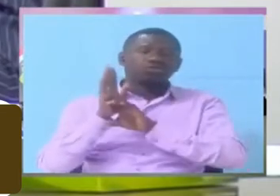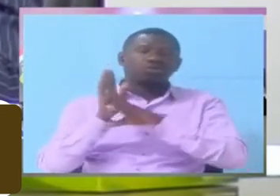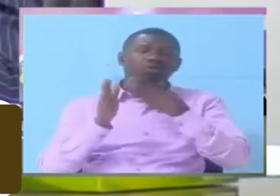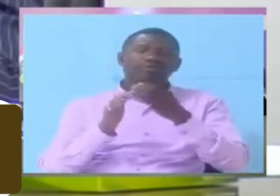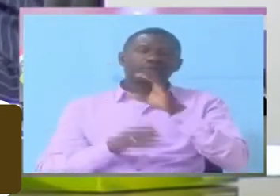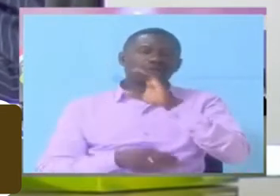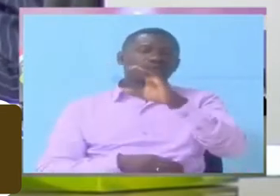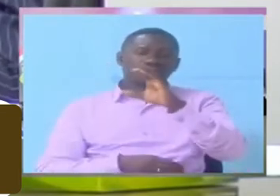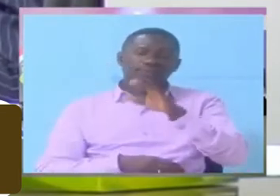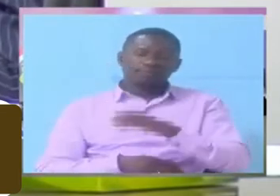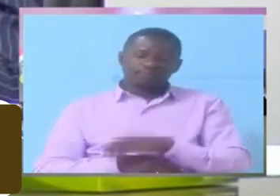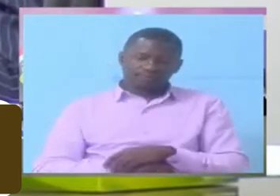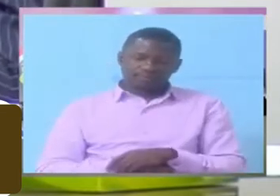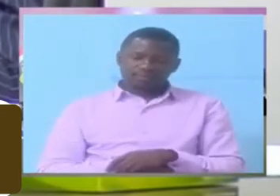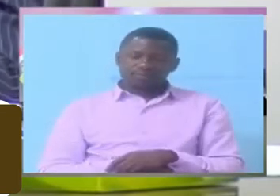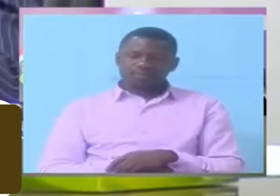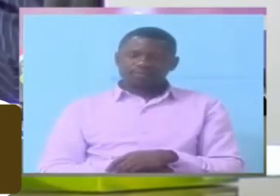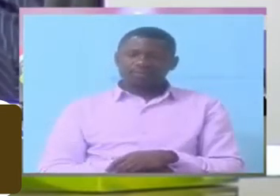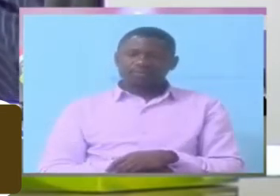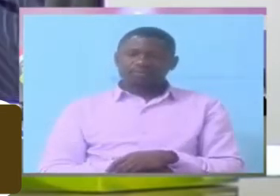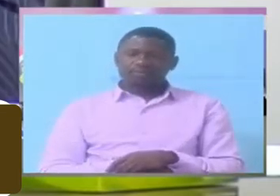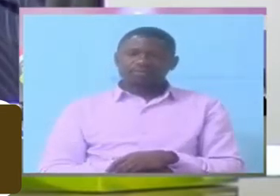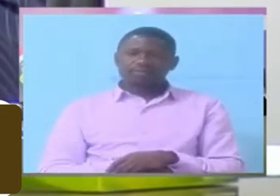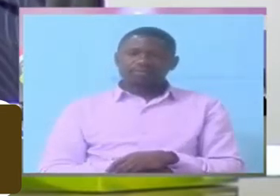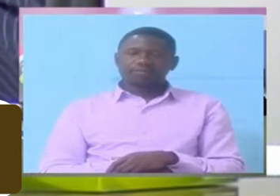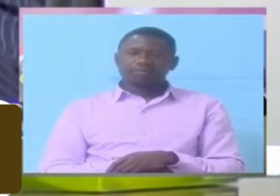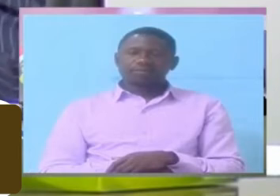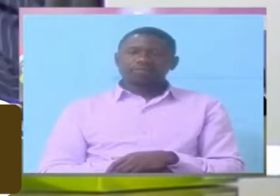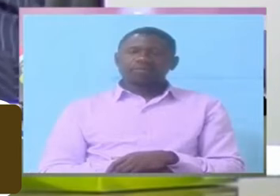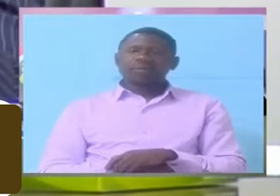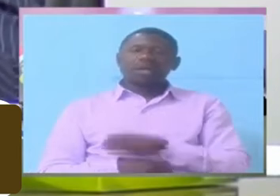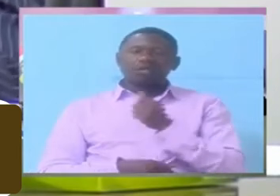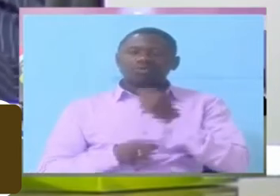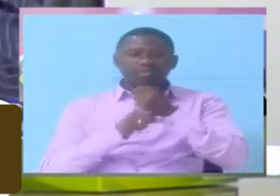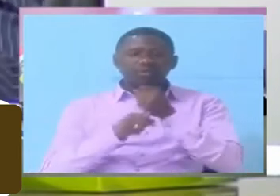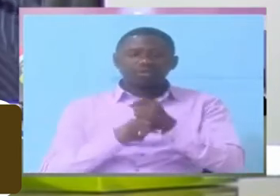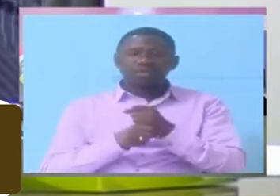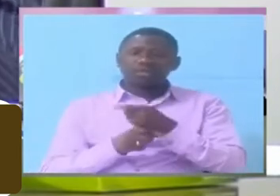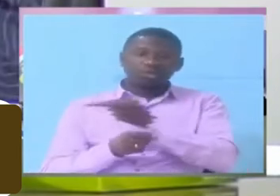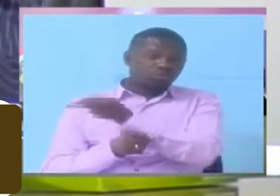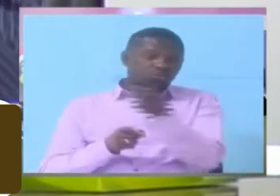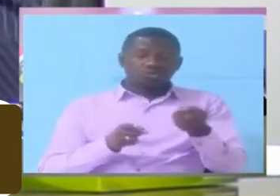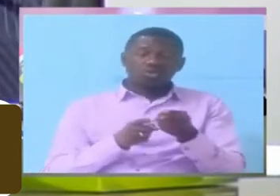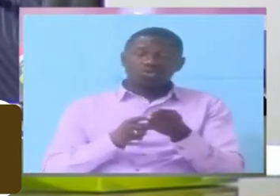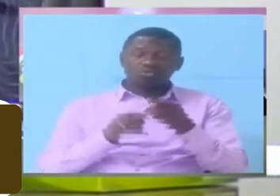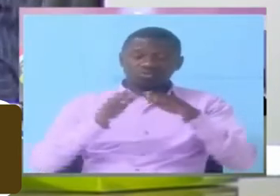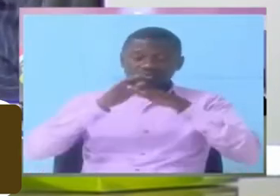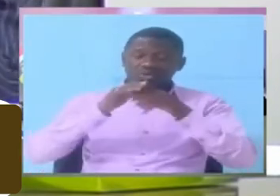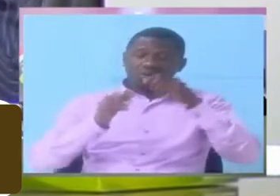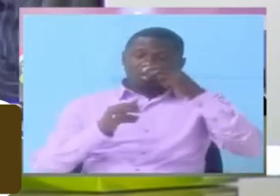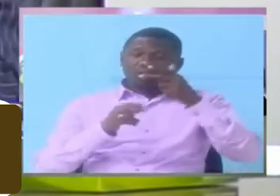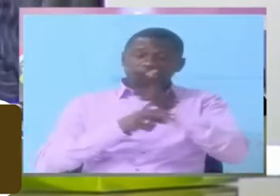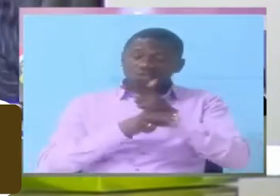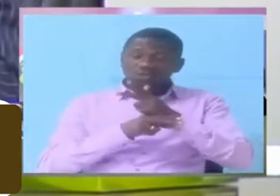na bankola kitabu banyi memu na constitution de pruka mutani nyala. And to ensure that those officers under him also